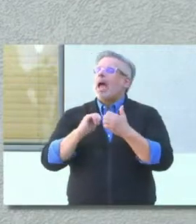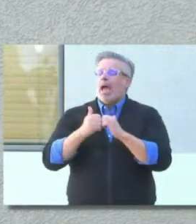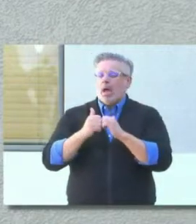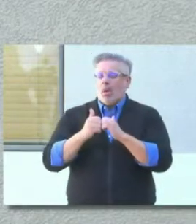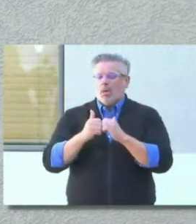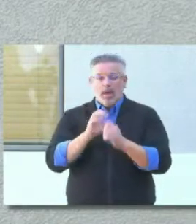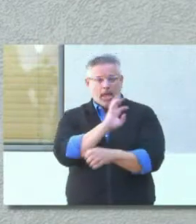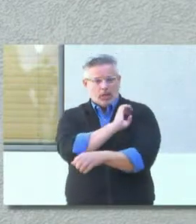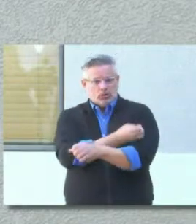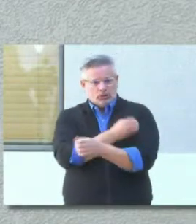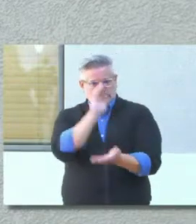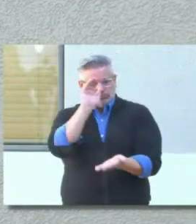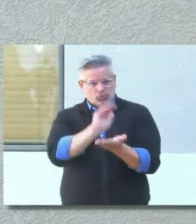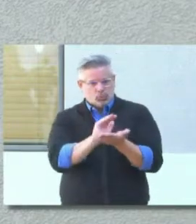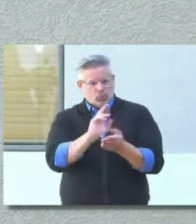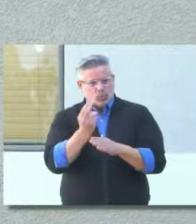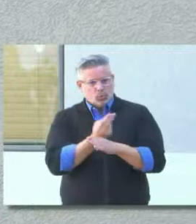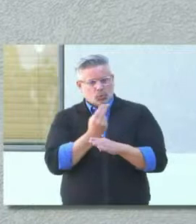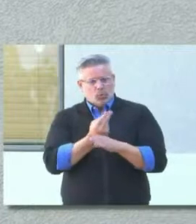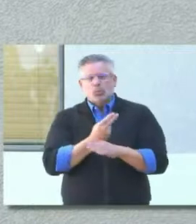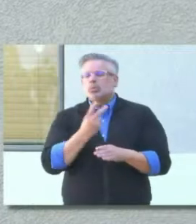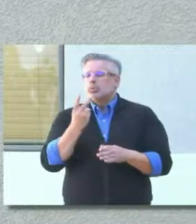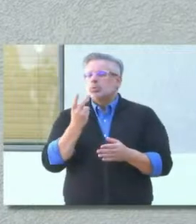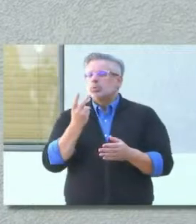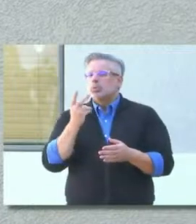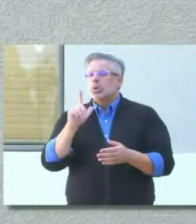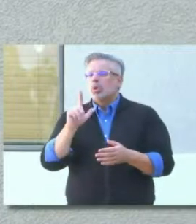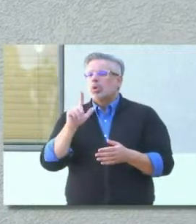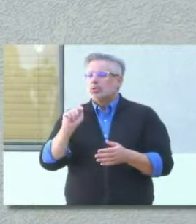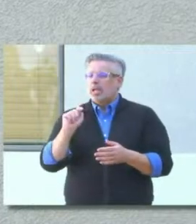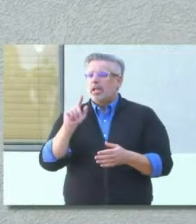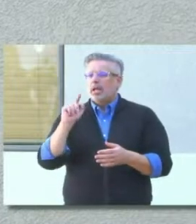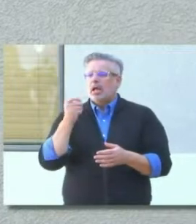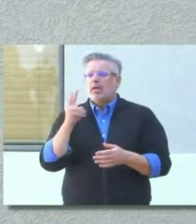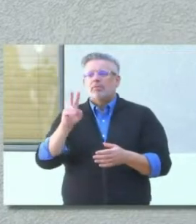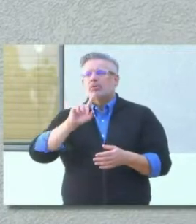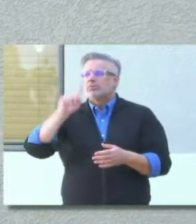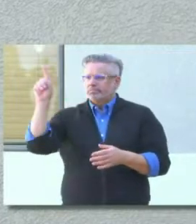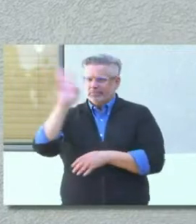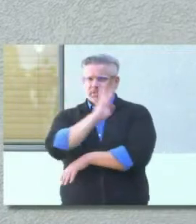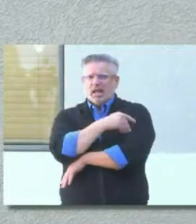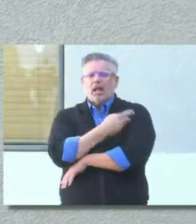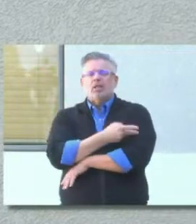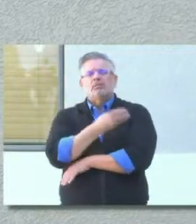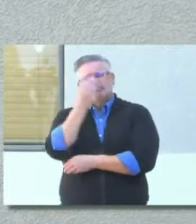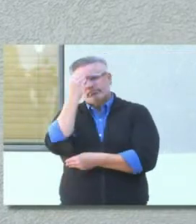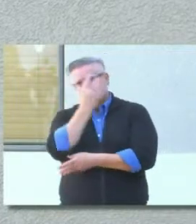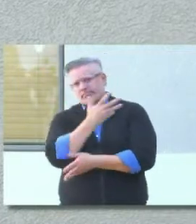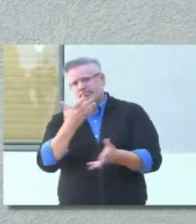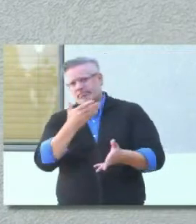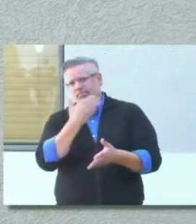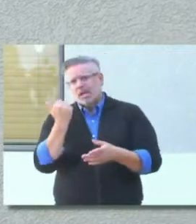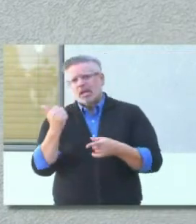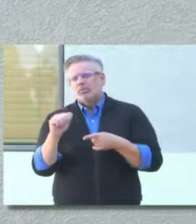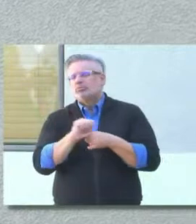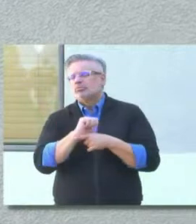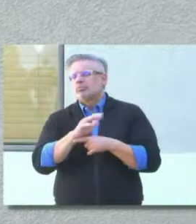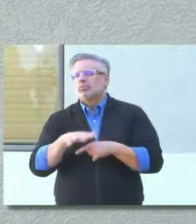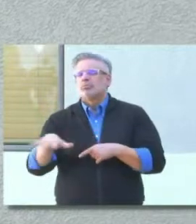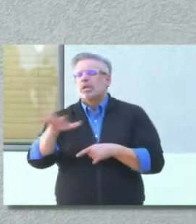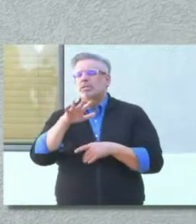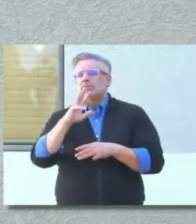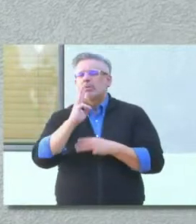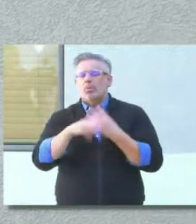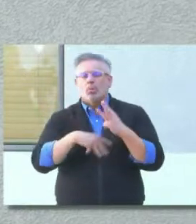of that. And they did a wonderful job led by the Lieutenant Governor out there in Glasgow, sharing those best practices around the rest of the